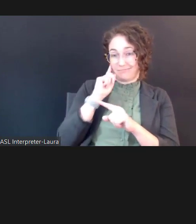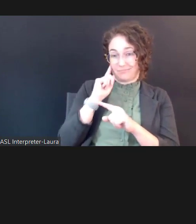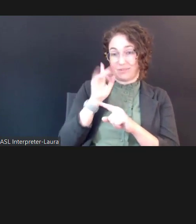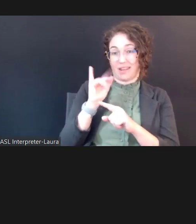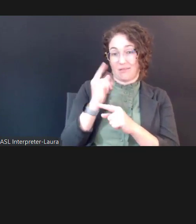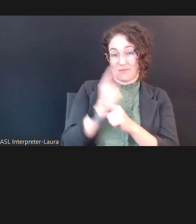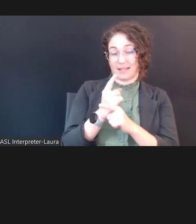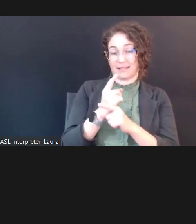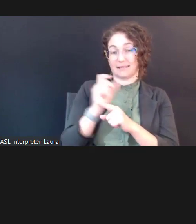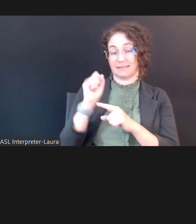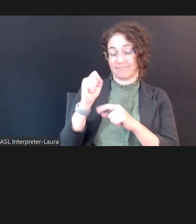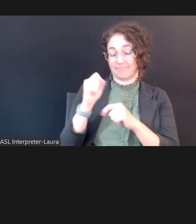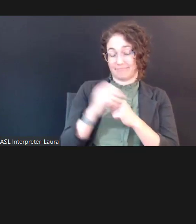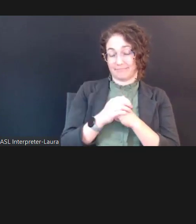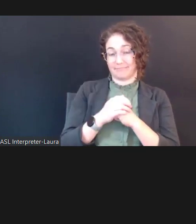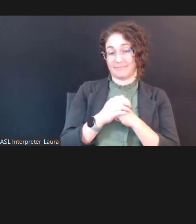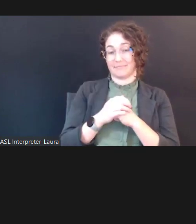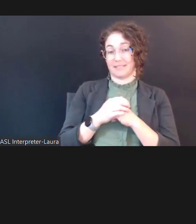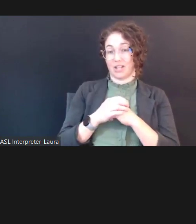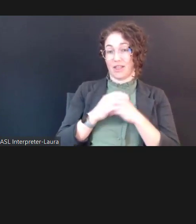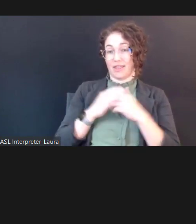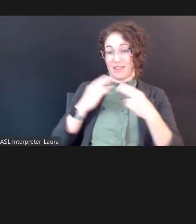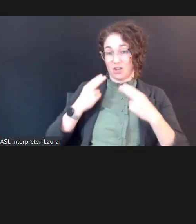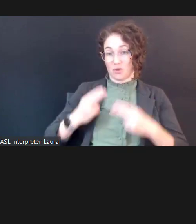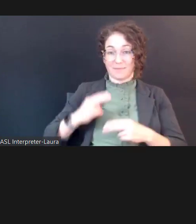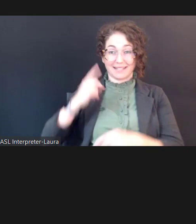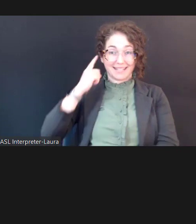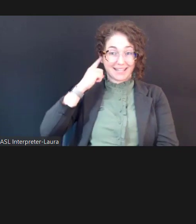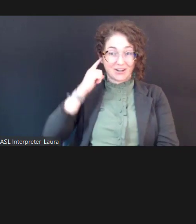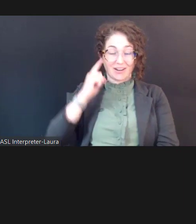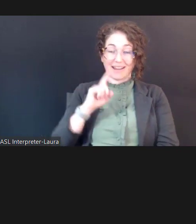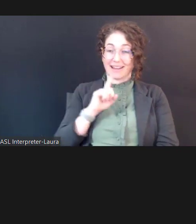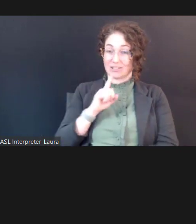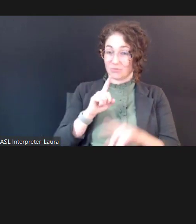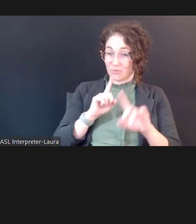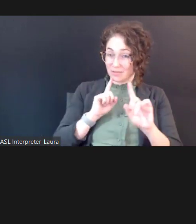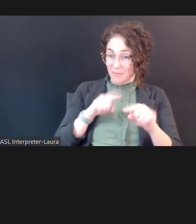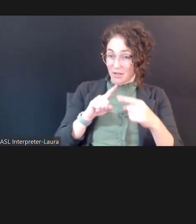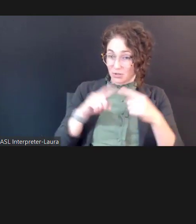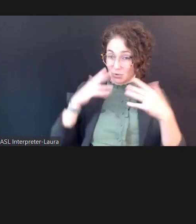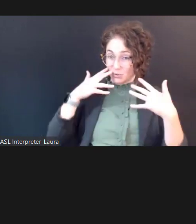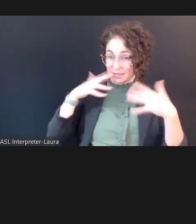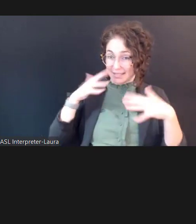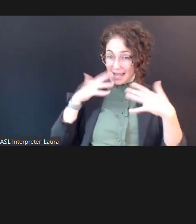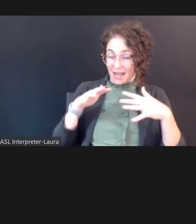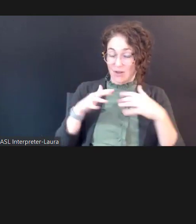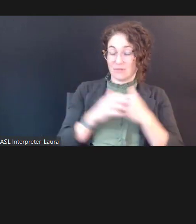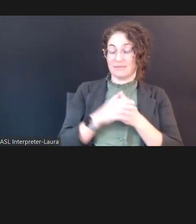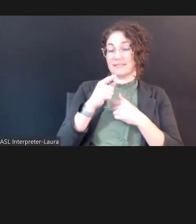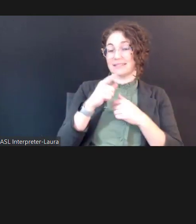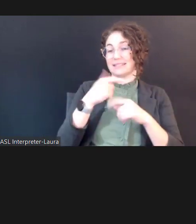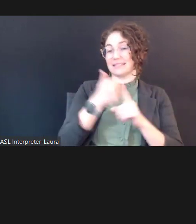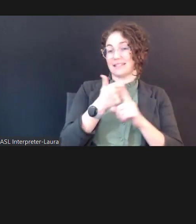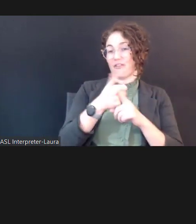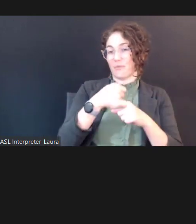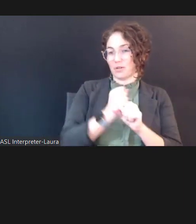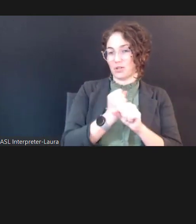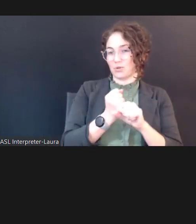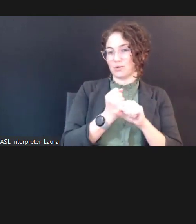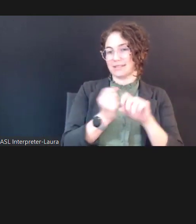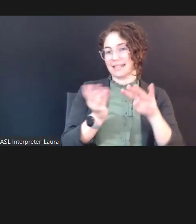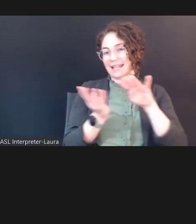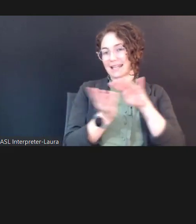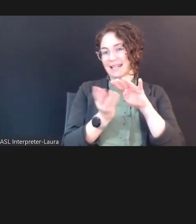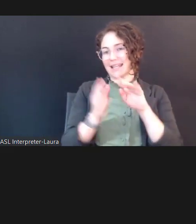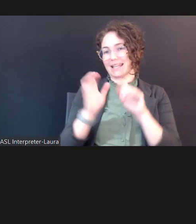correctly. A human ear actually responds to sound by producing an emission that